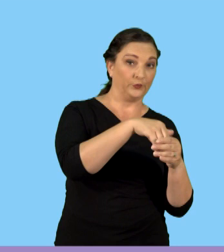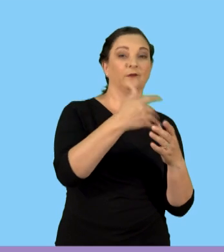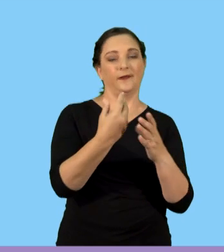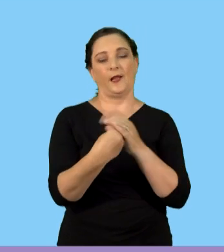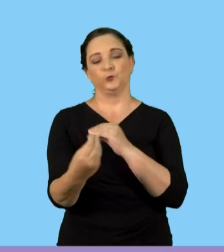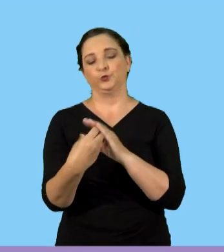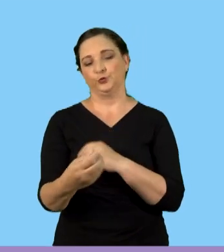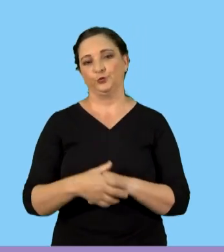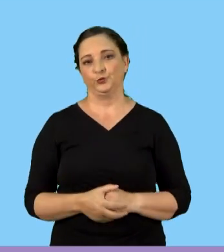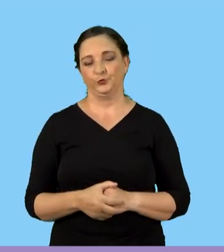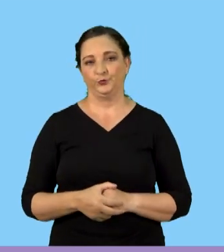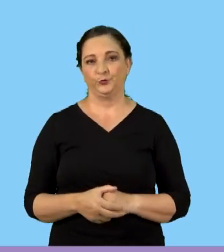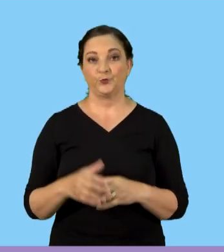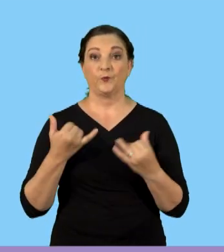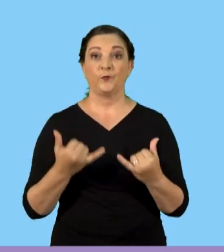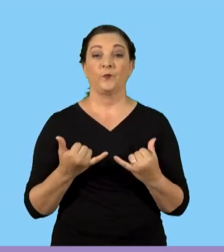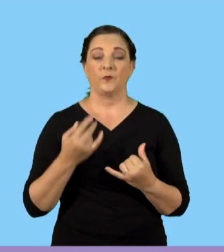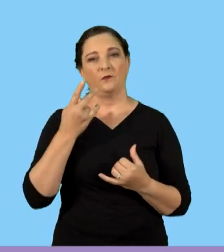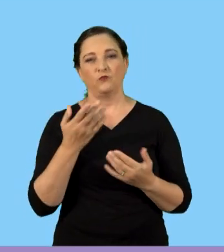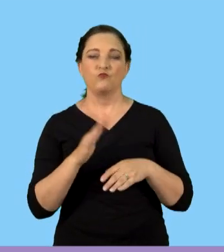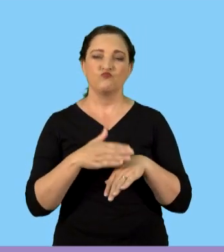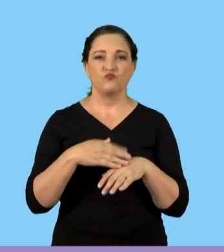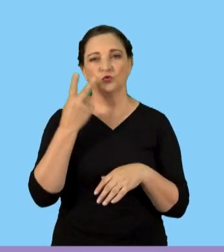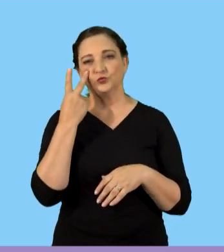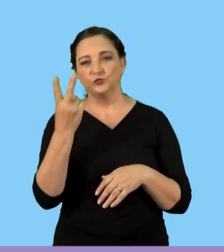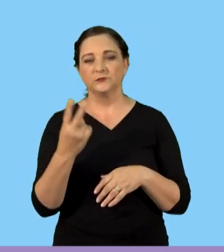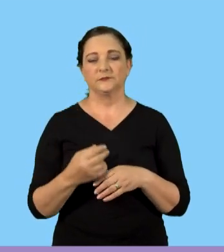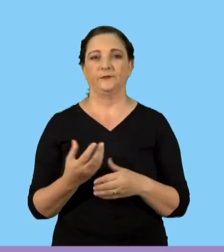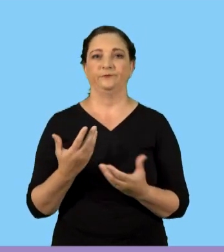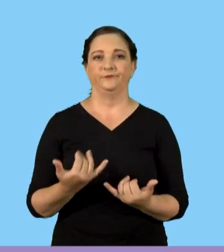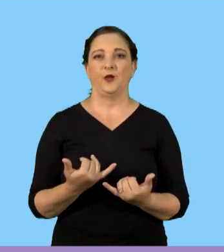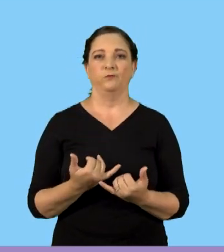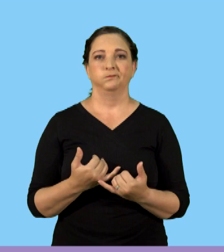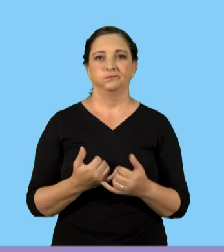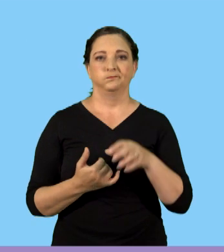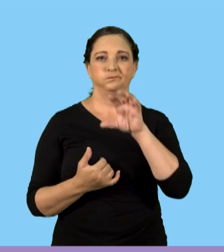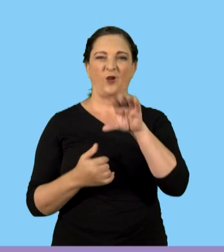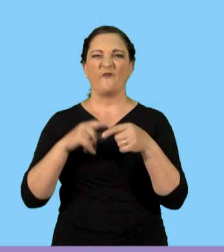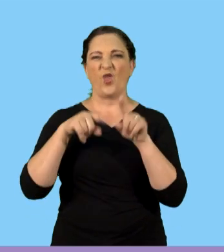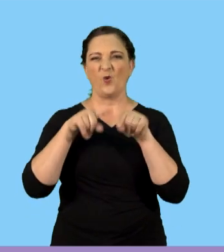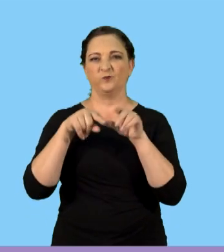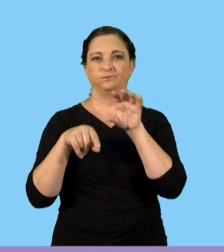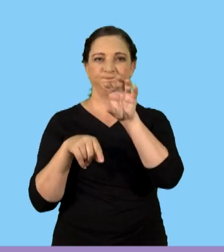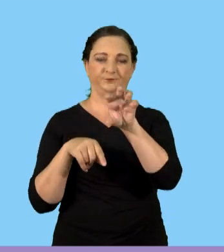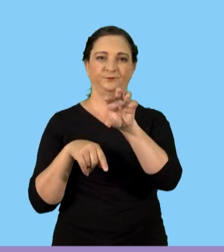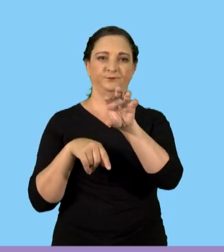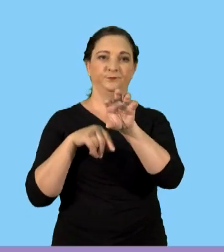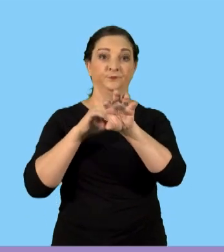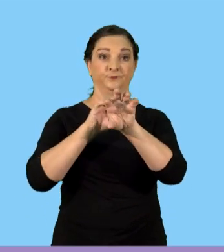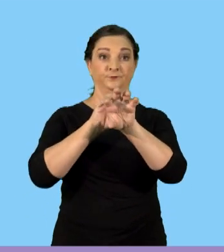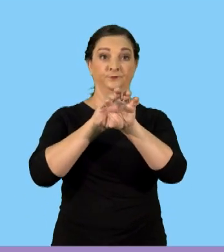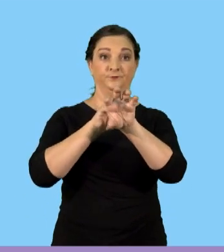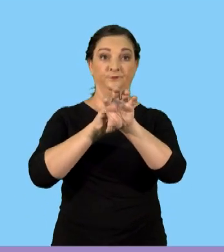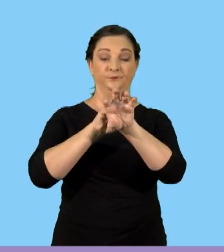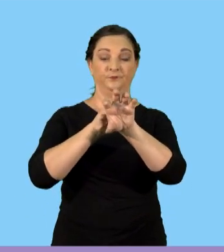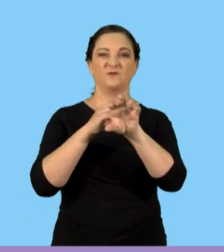values. Let's look at more flow diagrams and see what we can do with them. So let's express the following statements